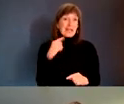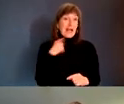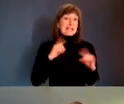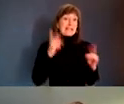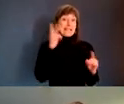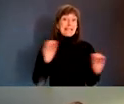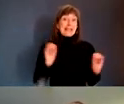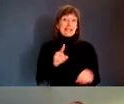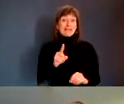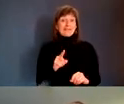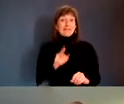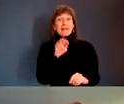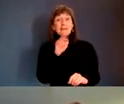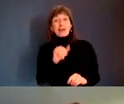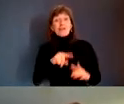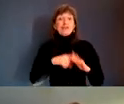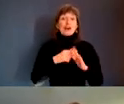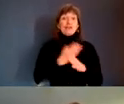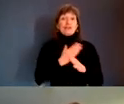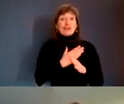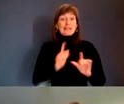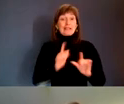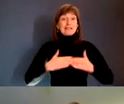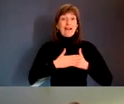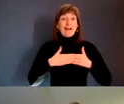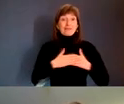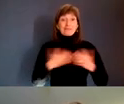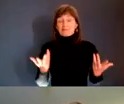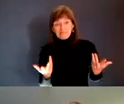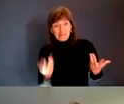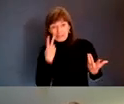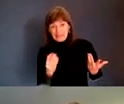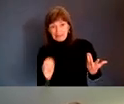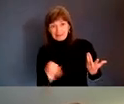Mary has started sharing her screen.